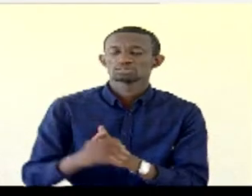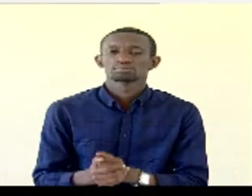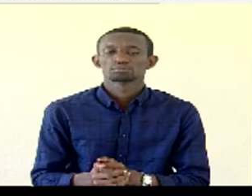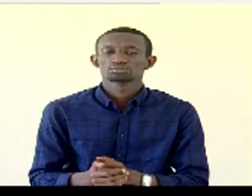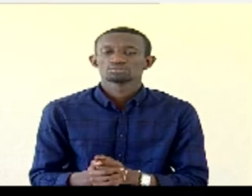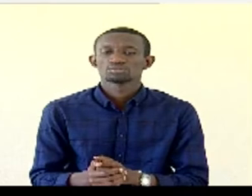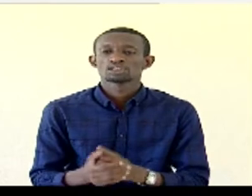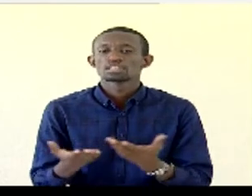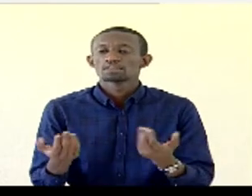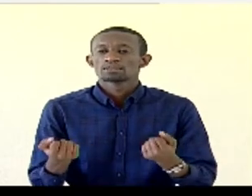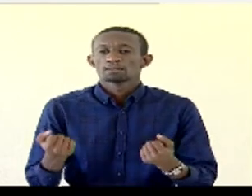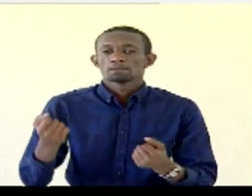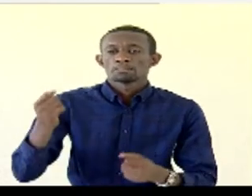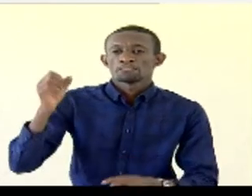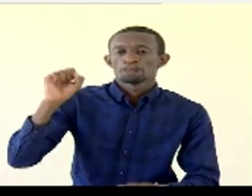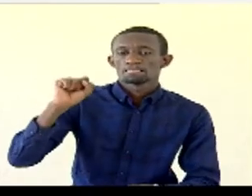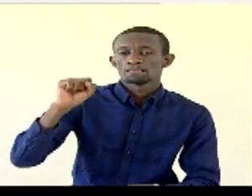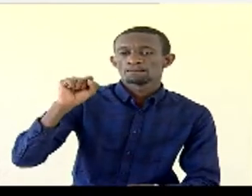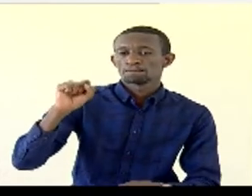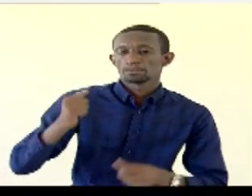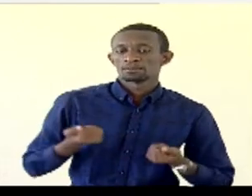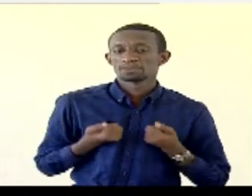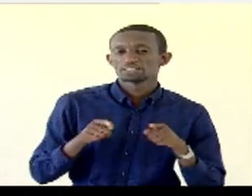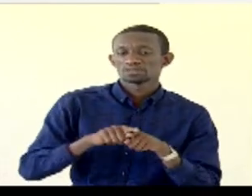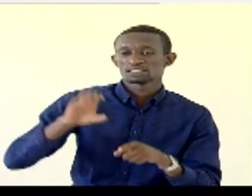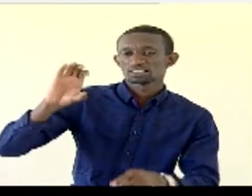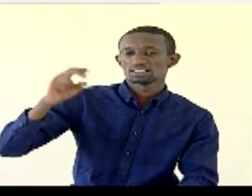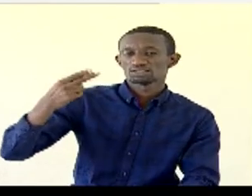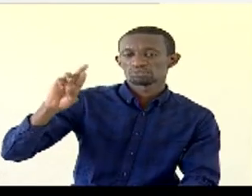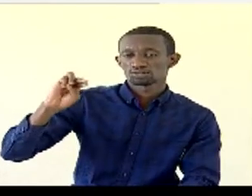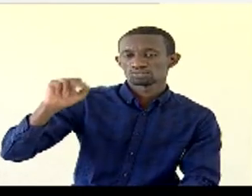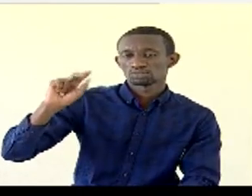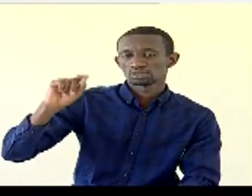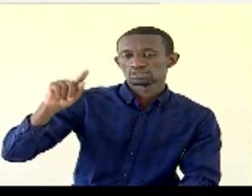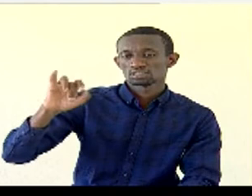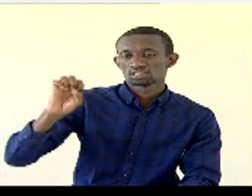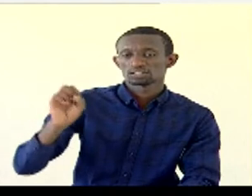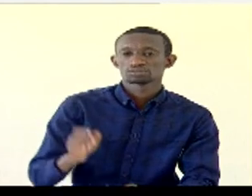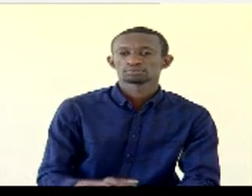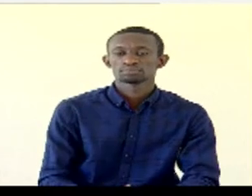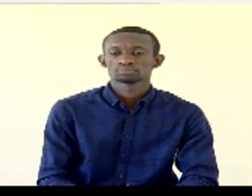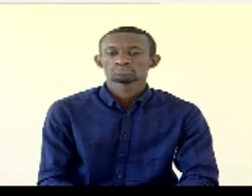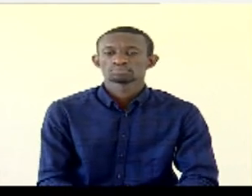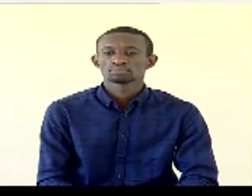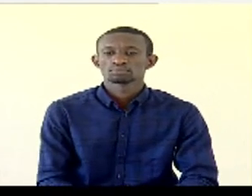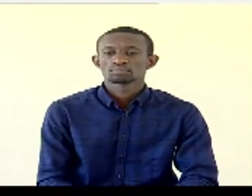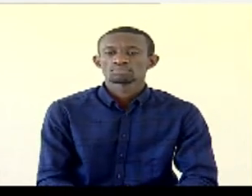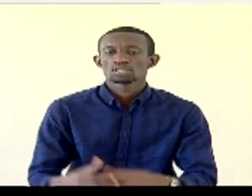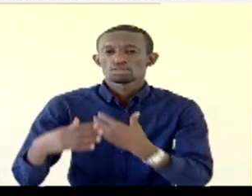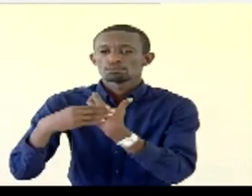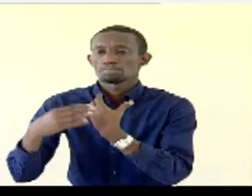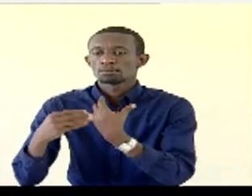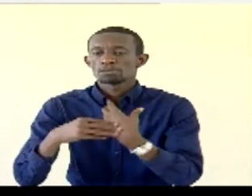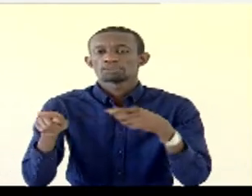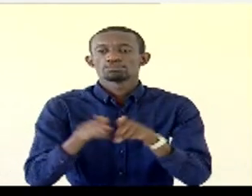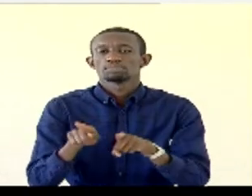the sister chromatids, so we do not have brothers. duplicating, attached by the